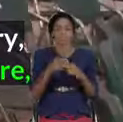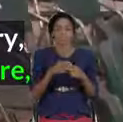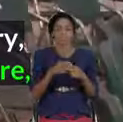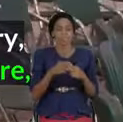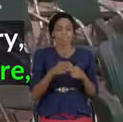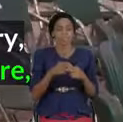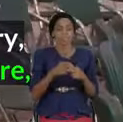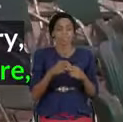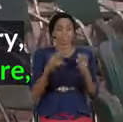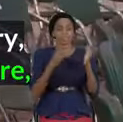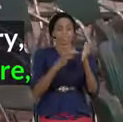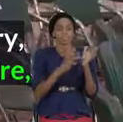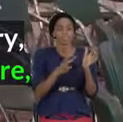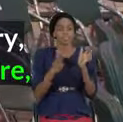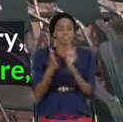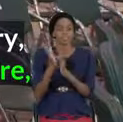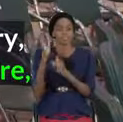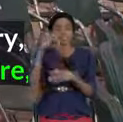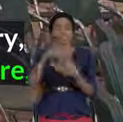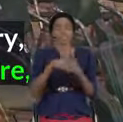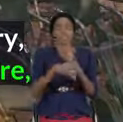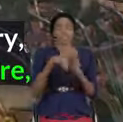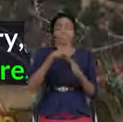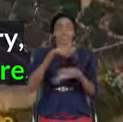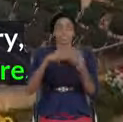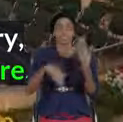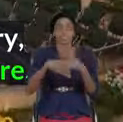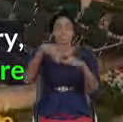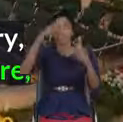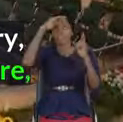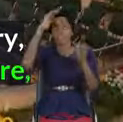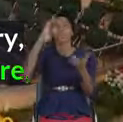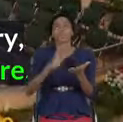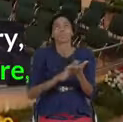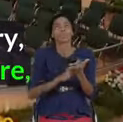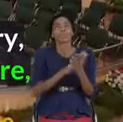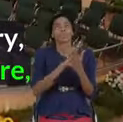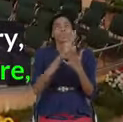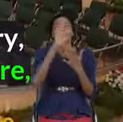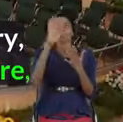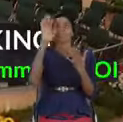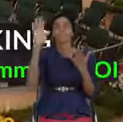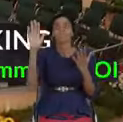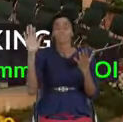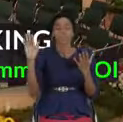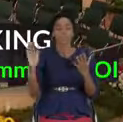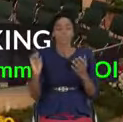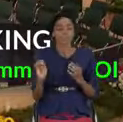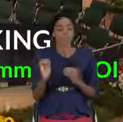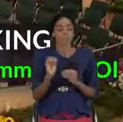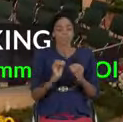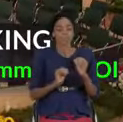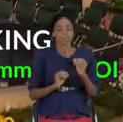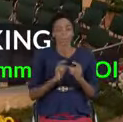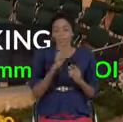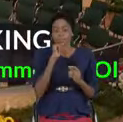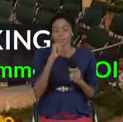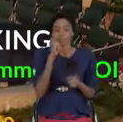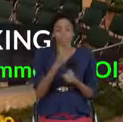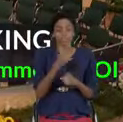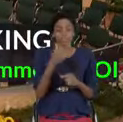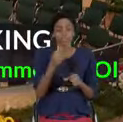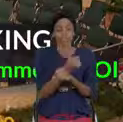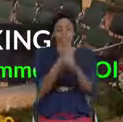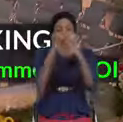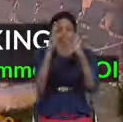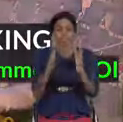He's coming, Jesus, in all his glory, power and glory, and